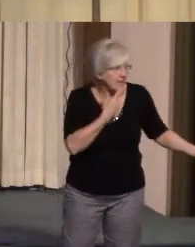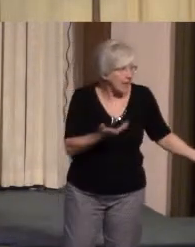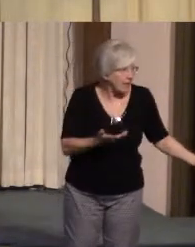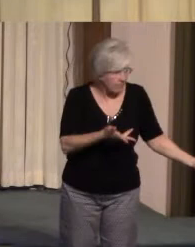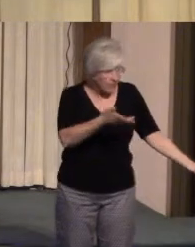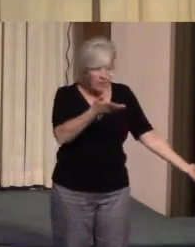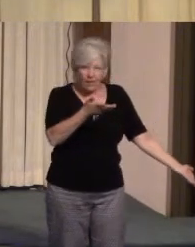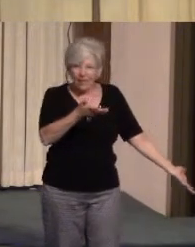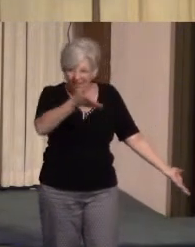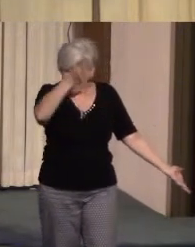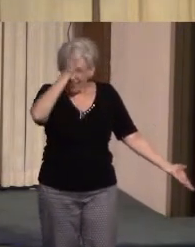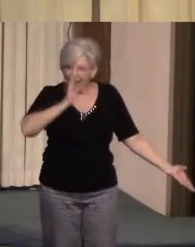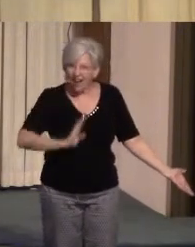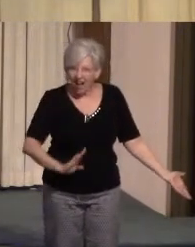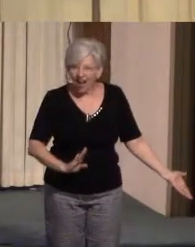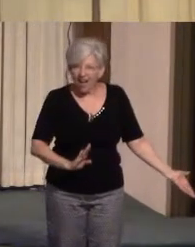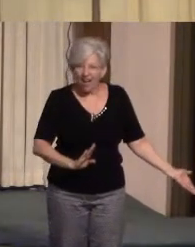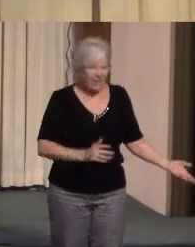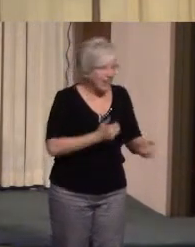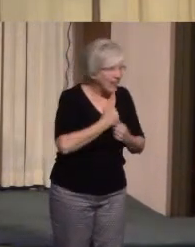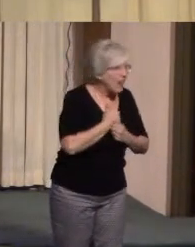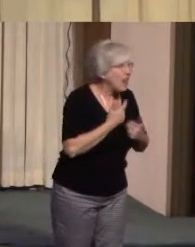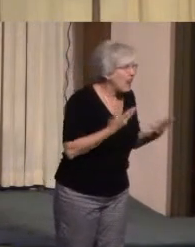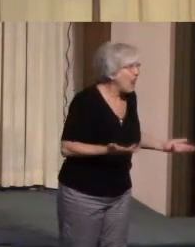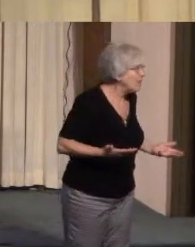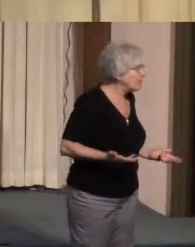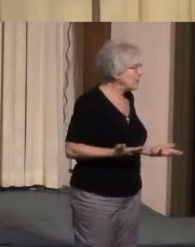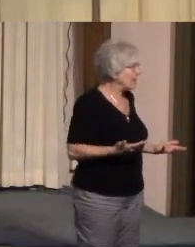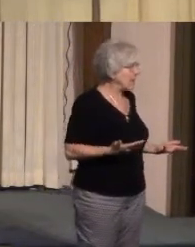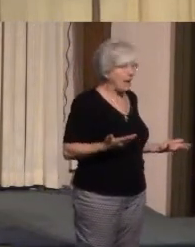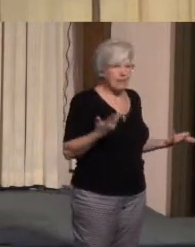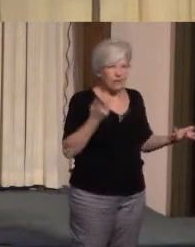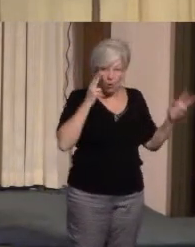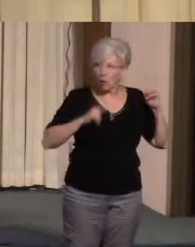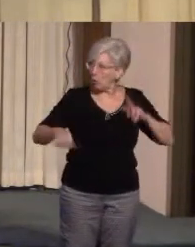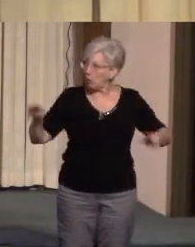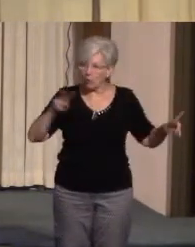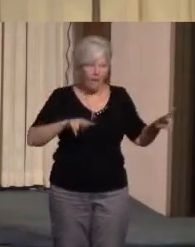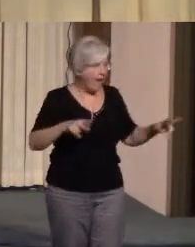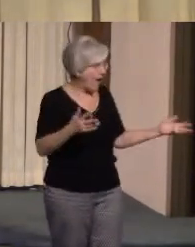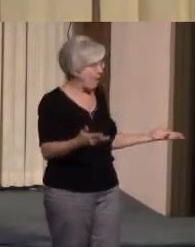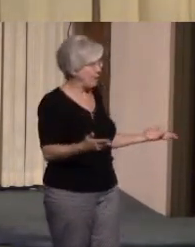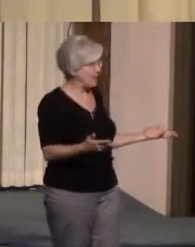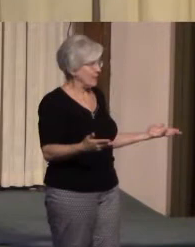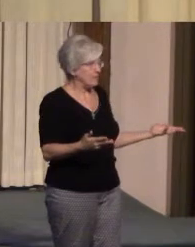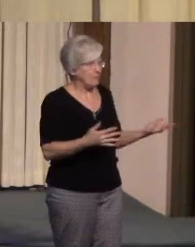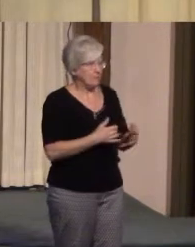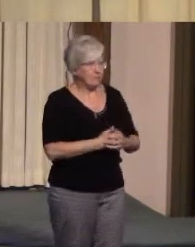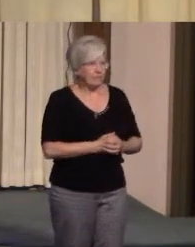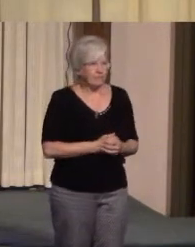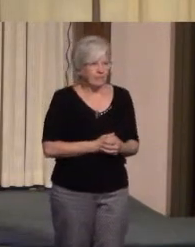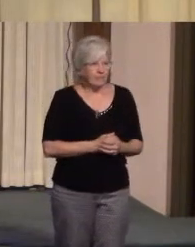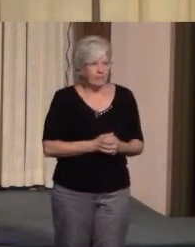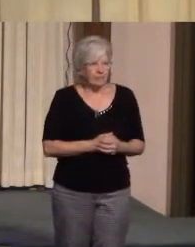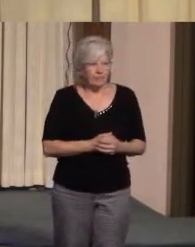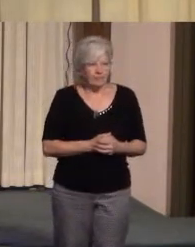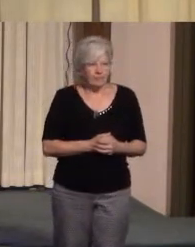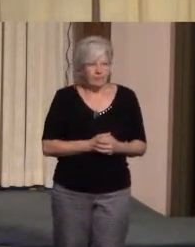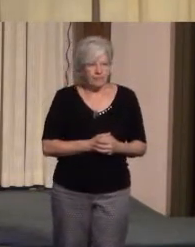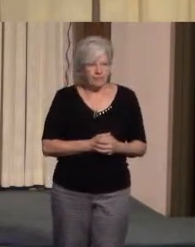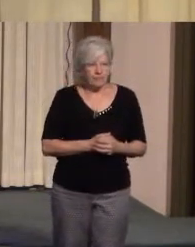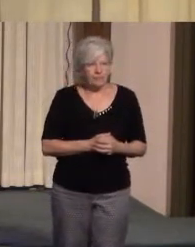right? The earth loves me. Sometimes right now loves me a little too much. I've been eating too much since I got home from the desert, right?